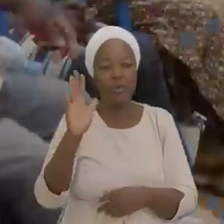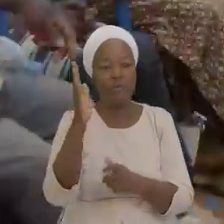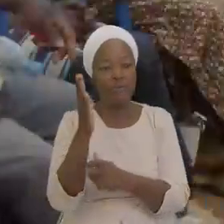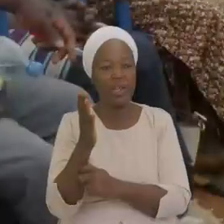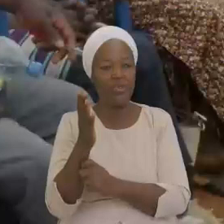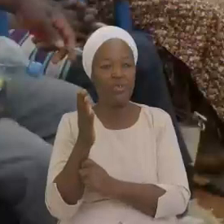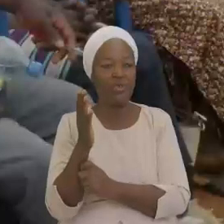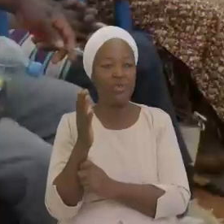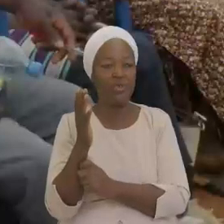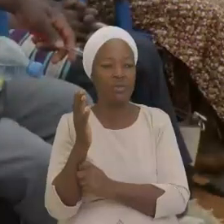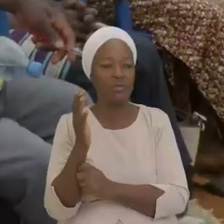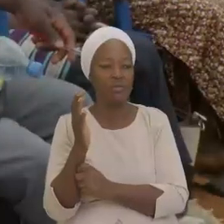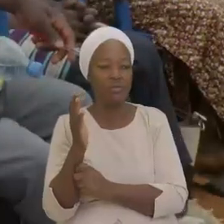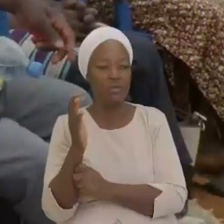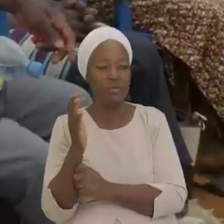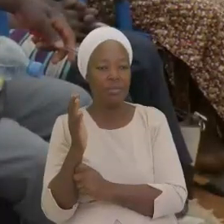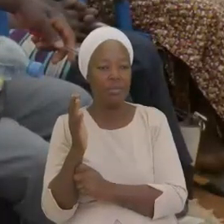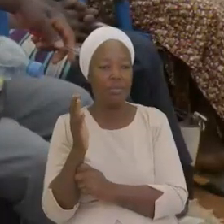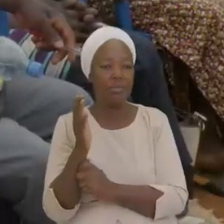flesh.